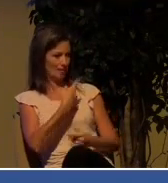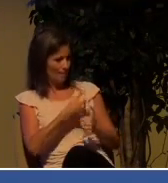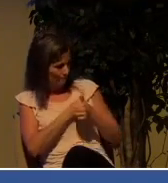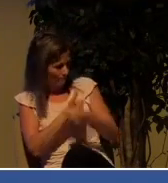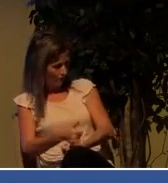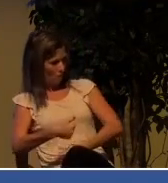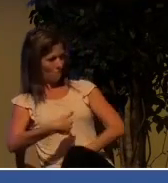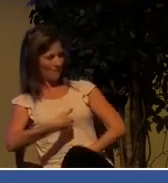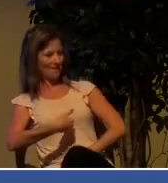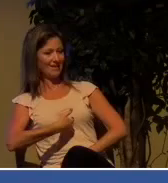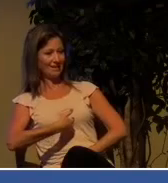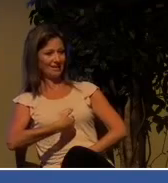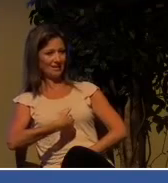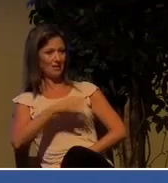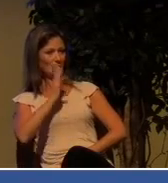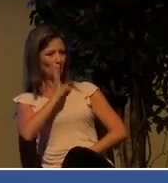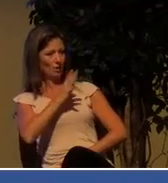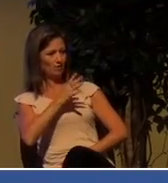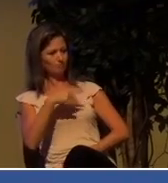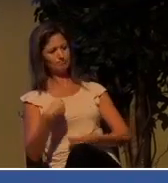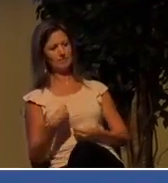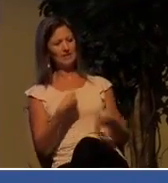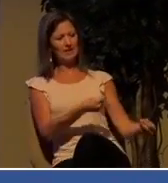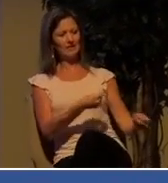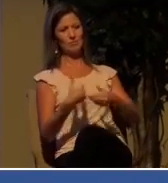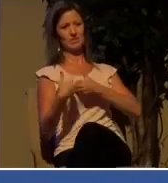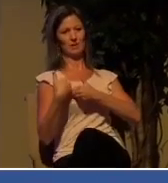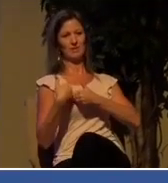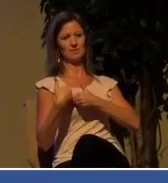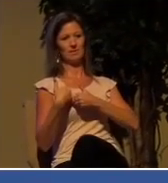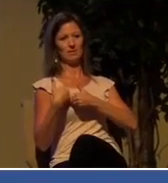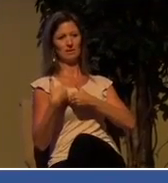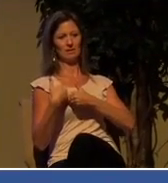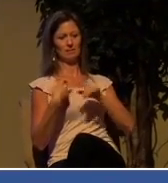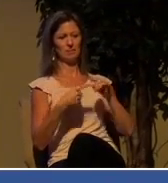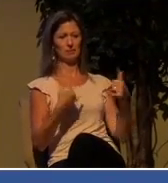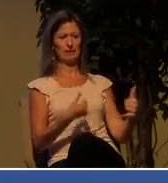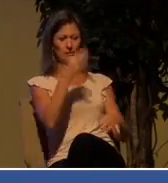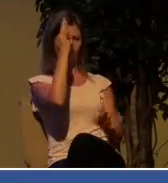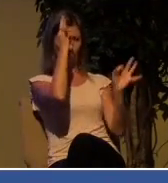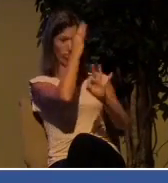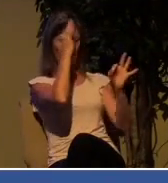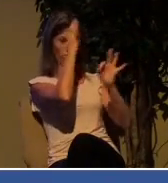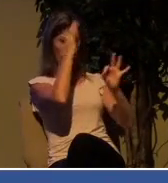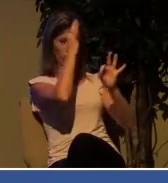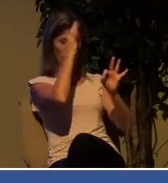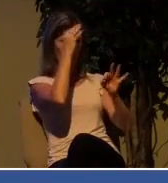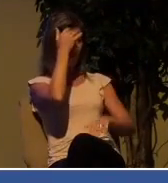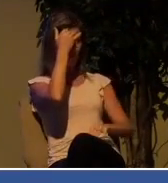I'm going to give you something to do that you know absolutely nothing about.